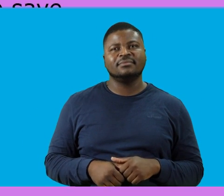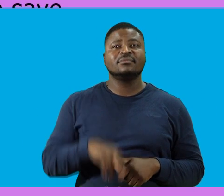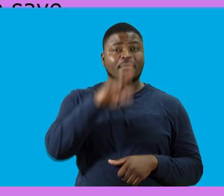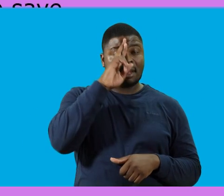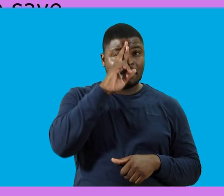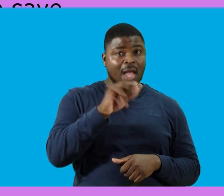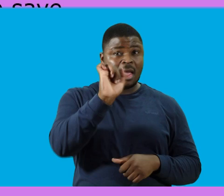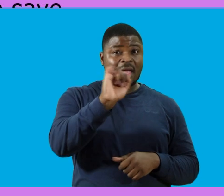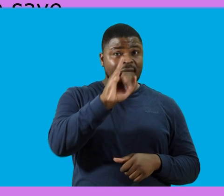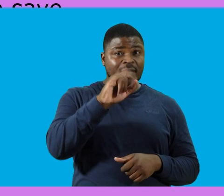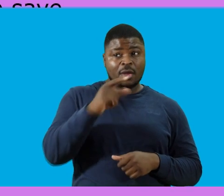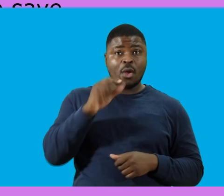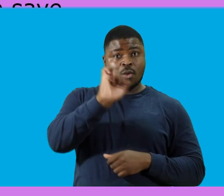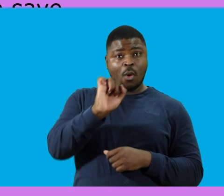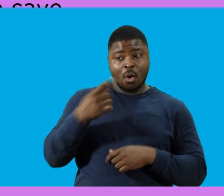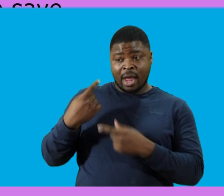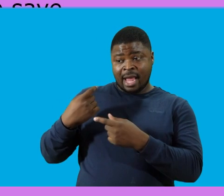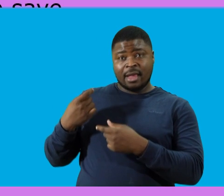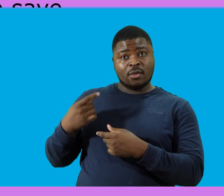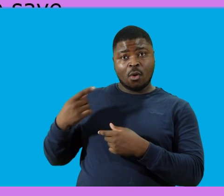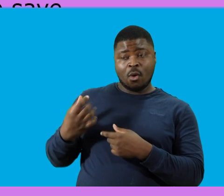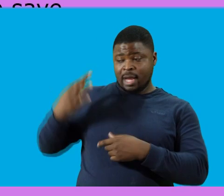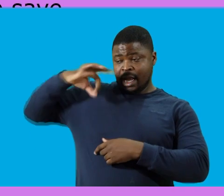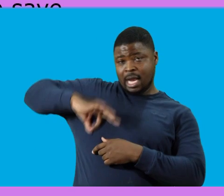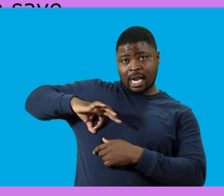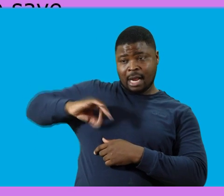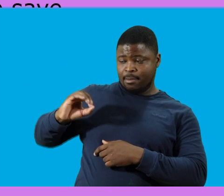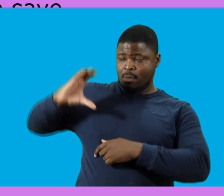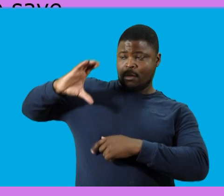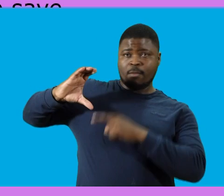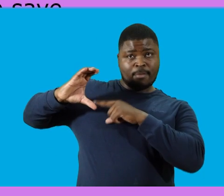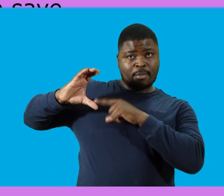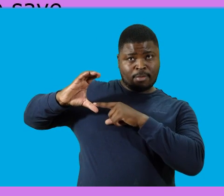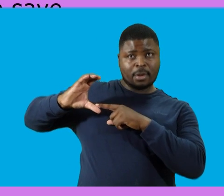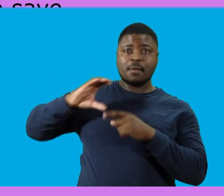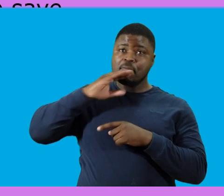If your income is more, that means there's room for spending.